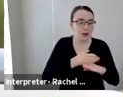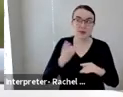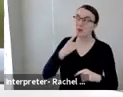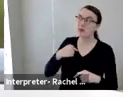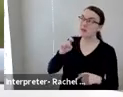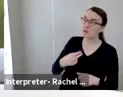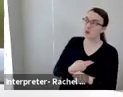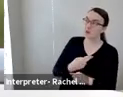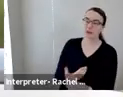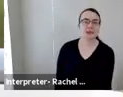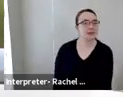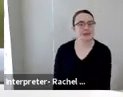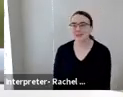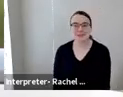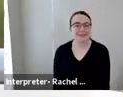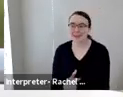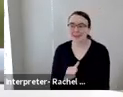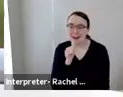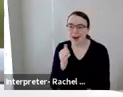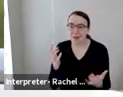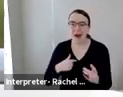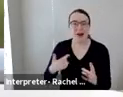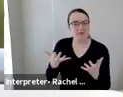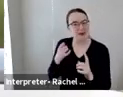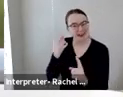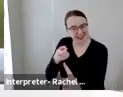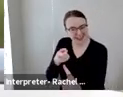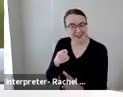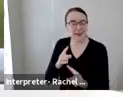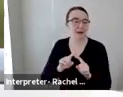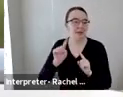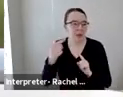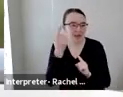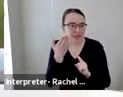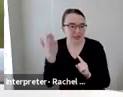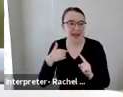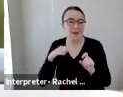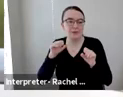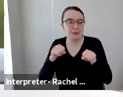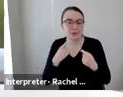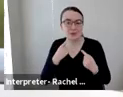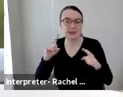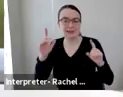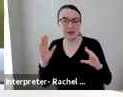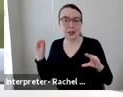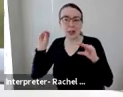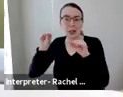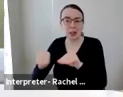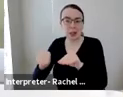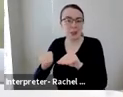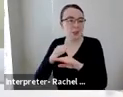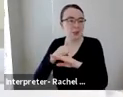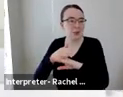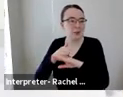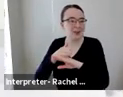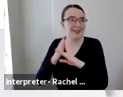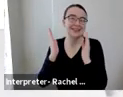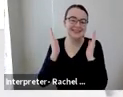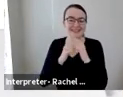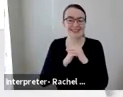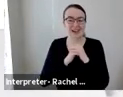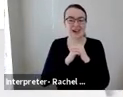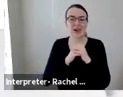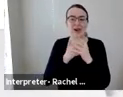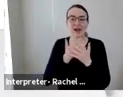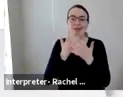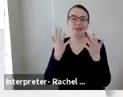gosh, darn it, this is not what I wanted to do. But this is the only piece that I got that element in, right? Lots of